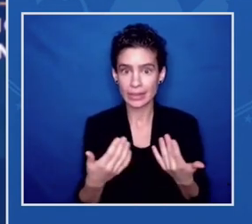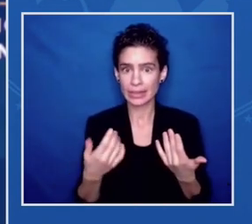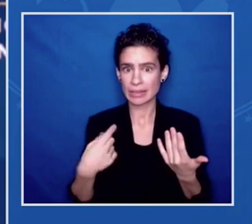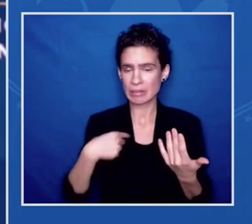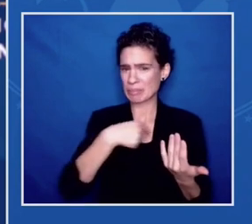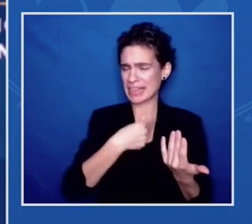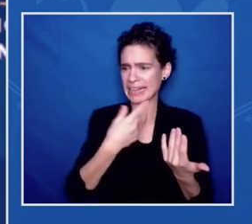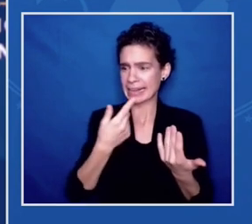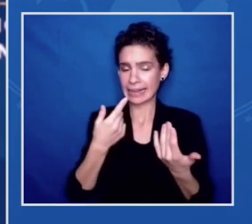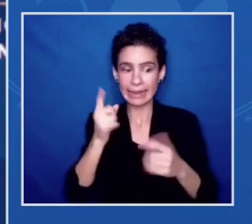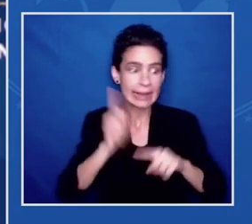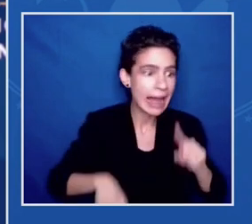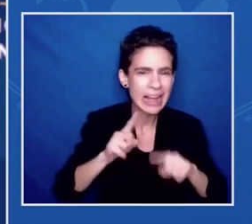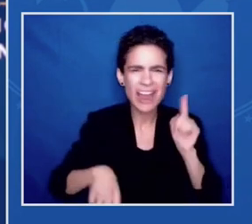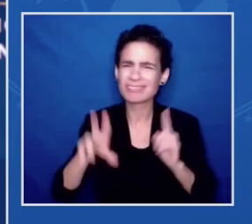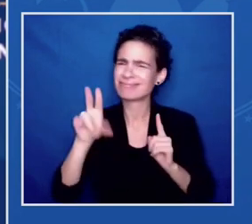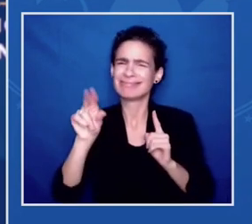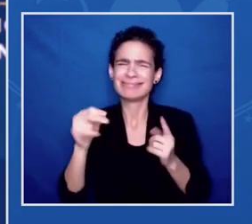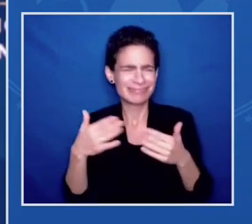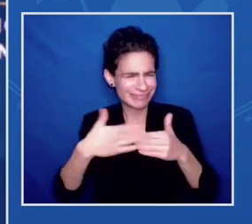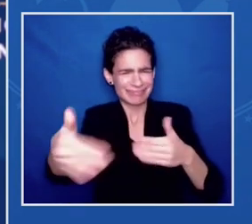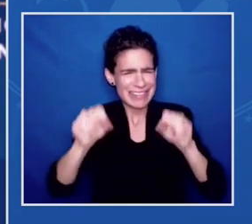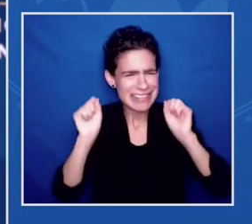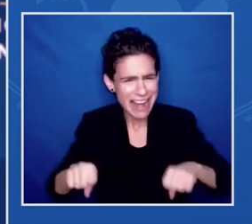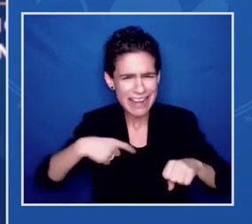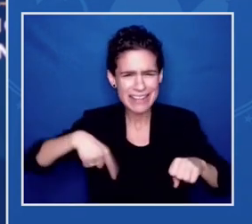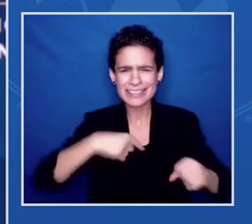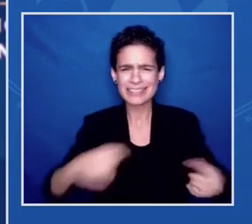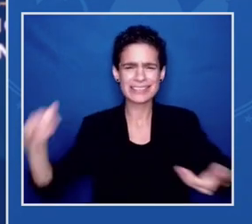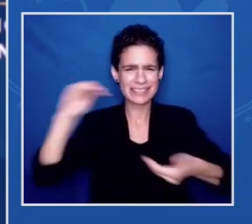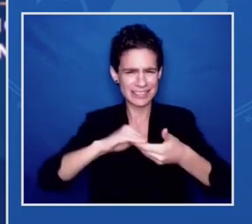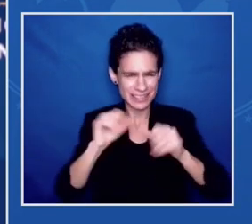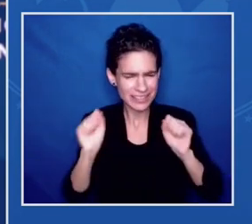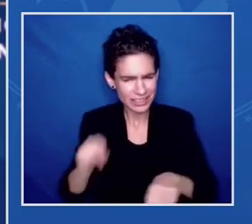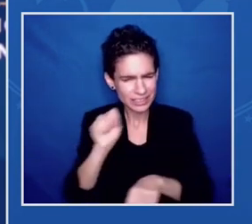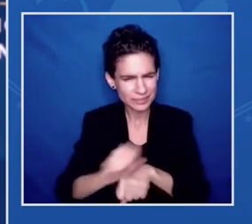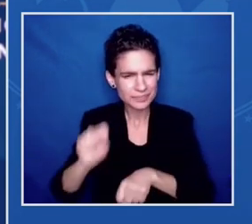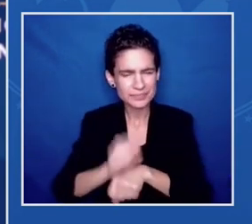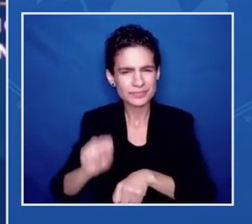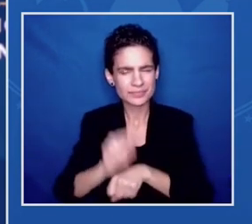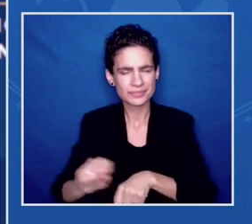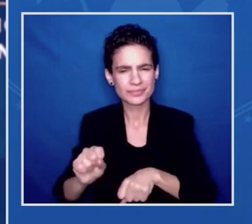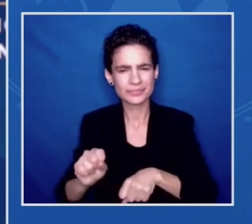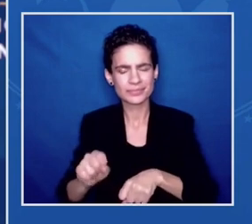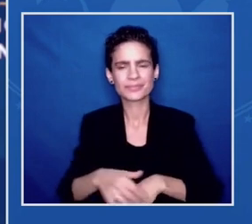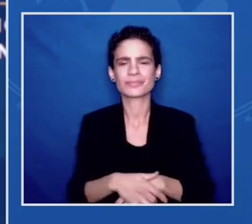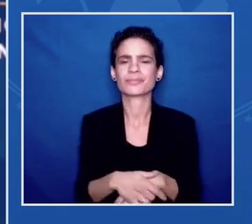has never been anything we can't do when we do it together.